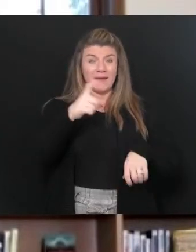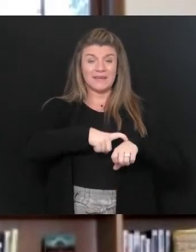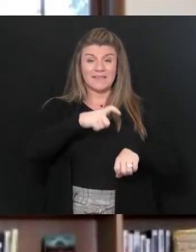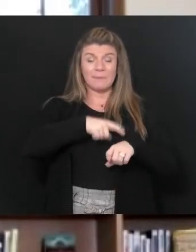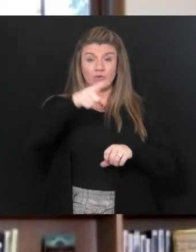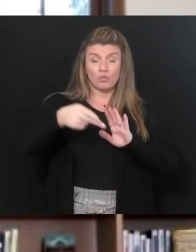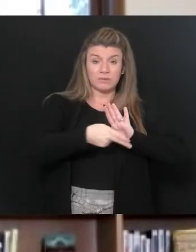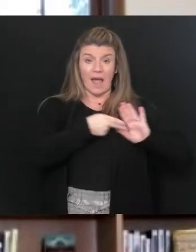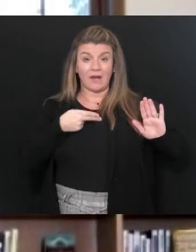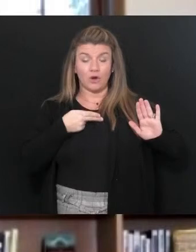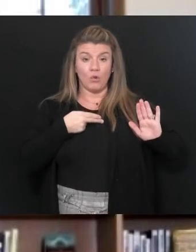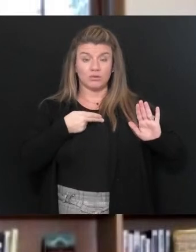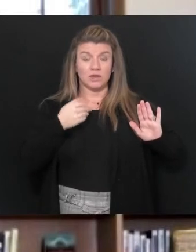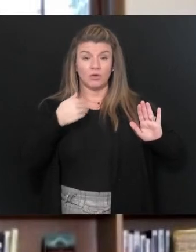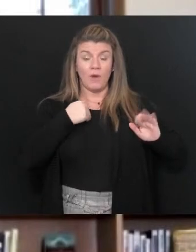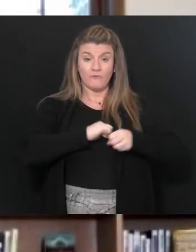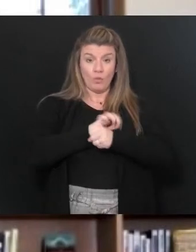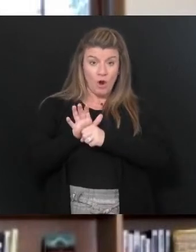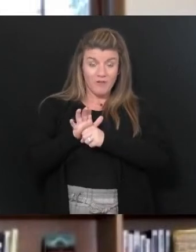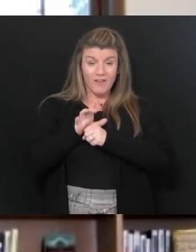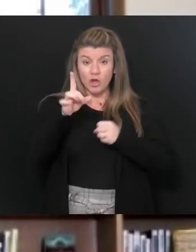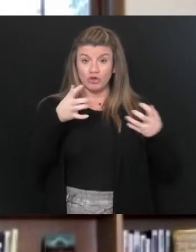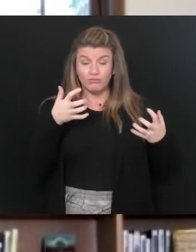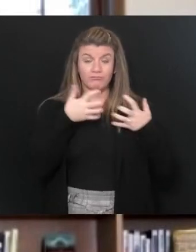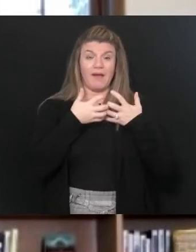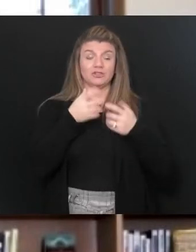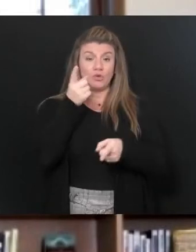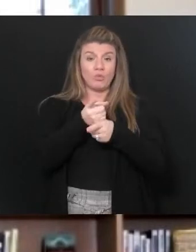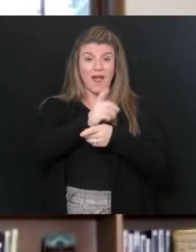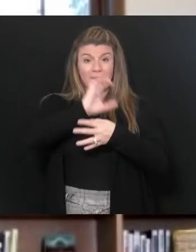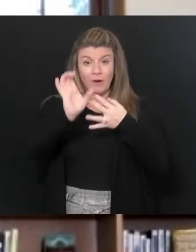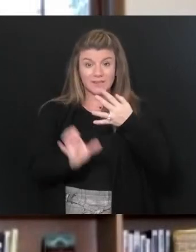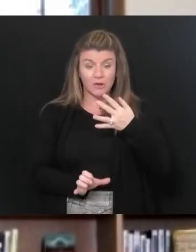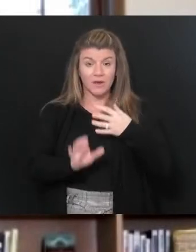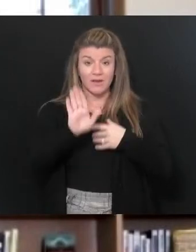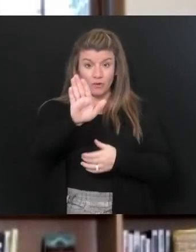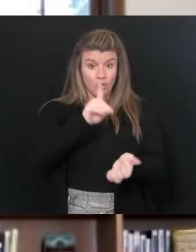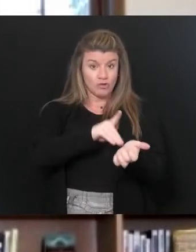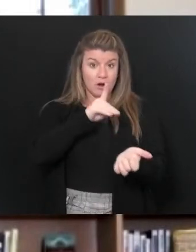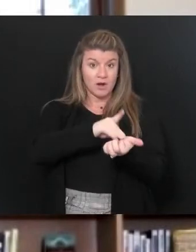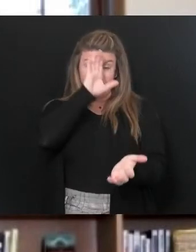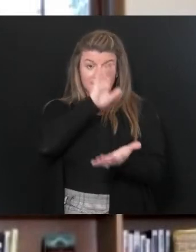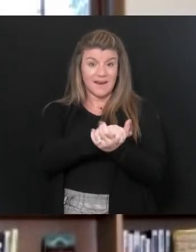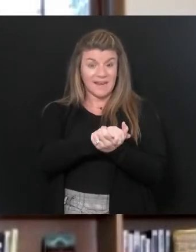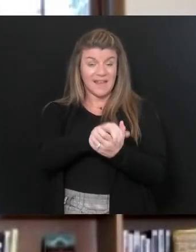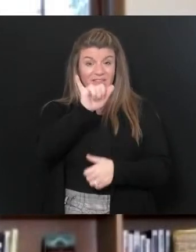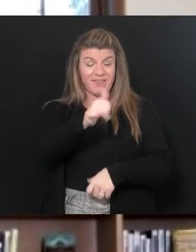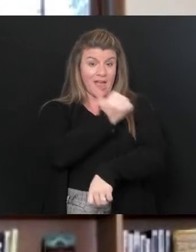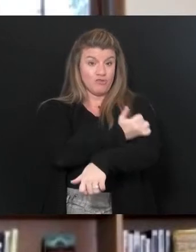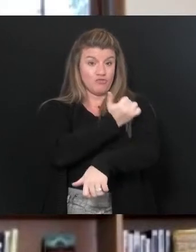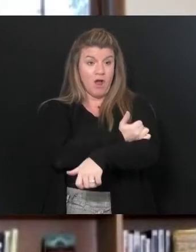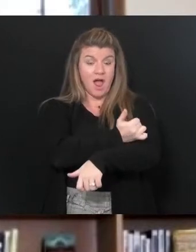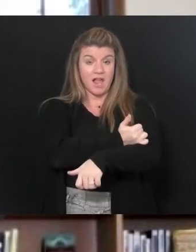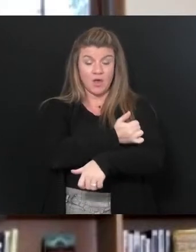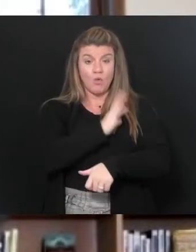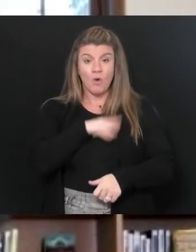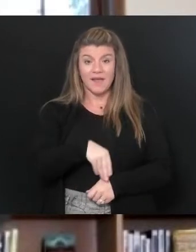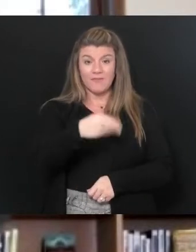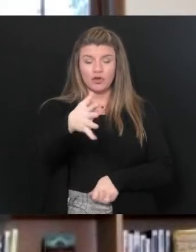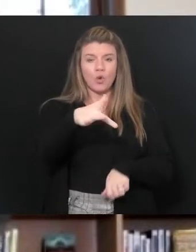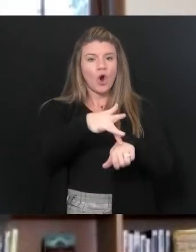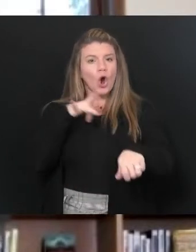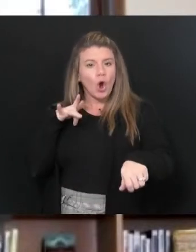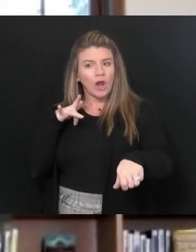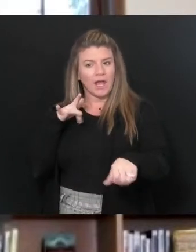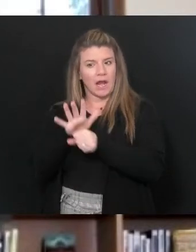with COVID-19 and you fit the criteria, and if your doctor believes you can have this drug early on in your disease,